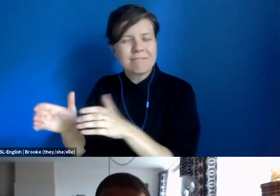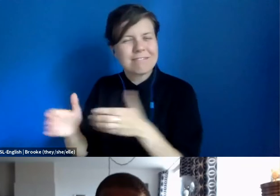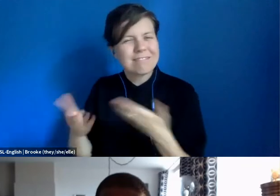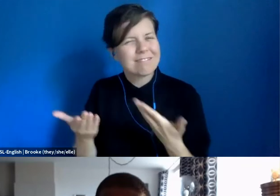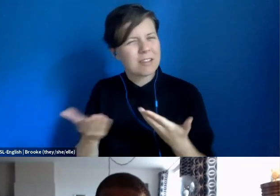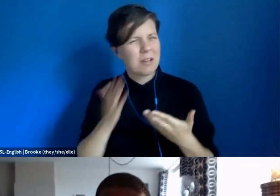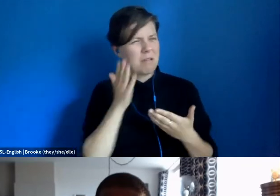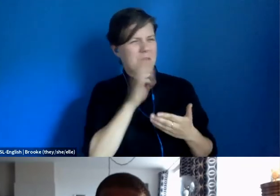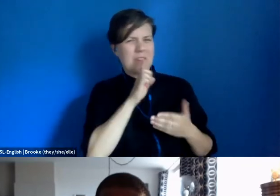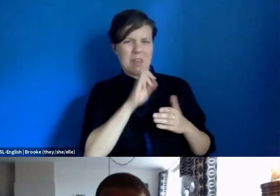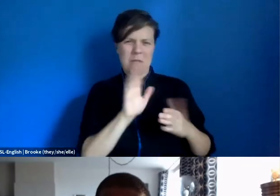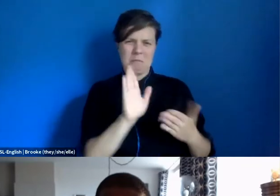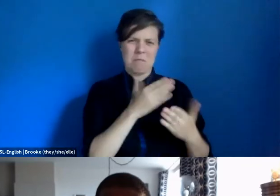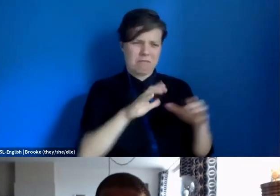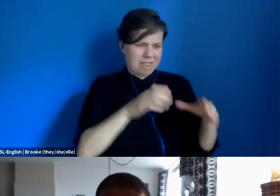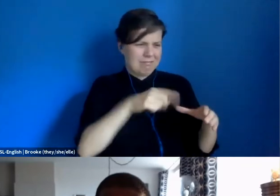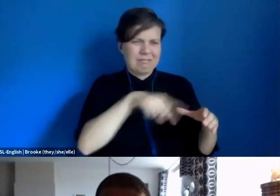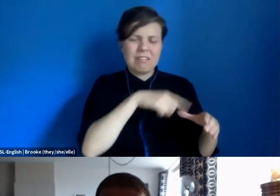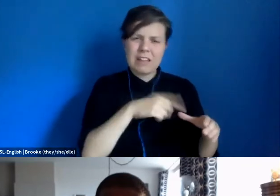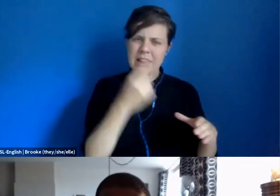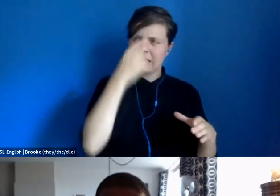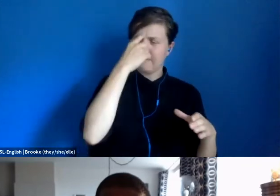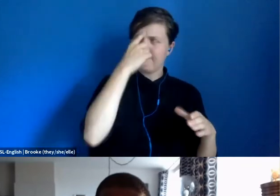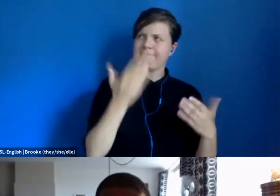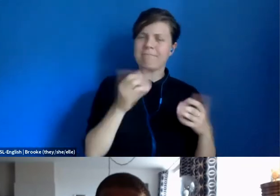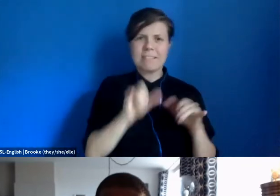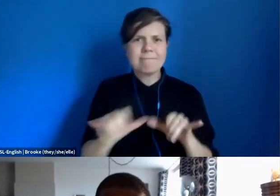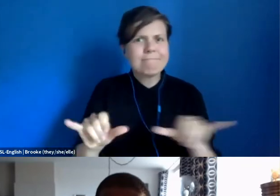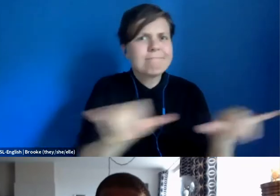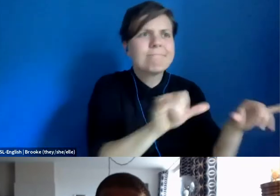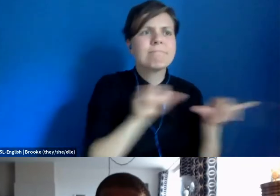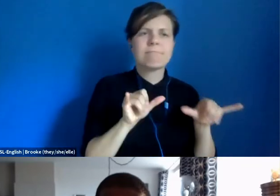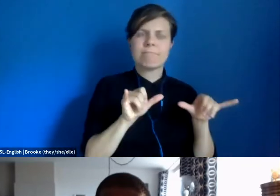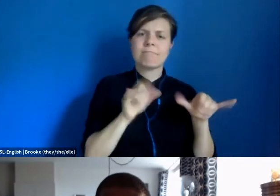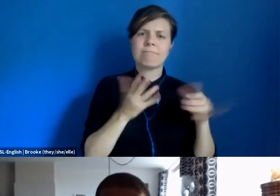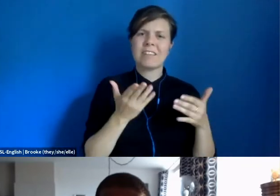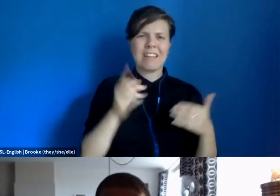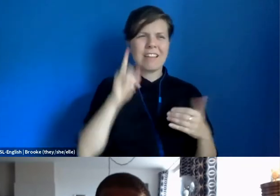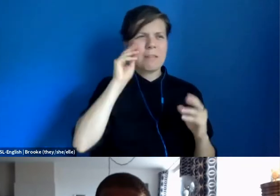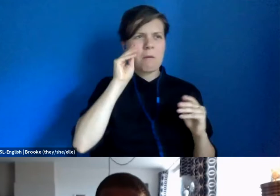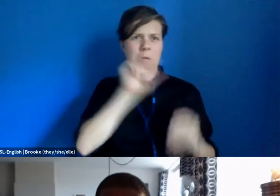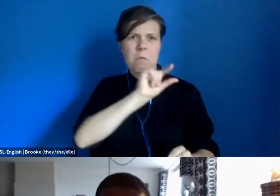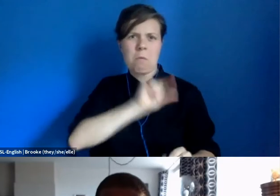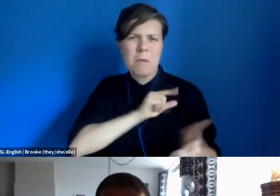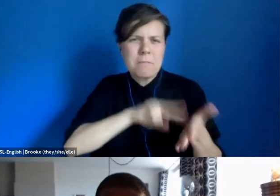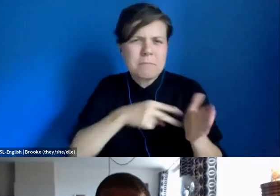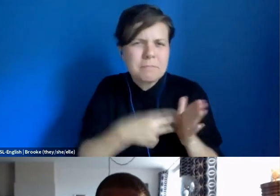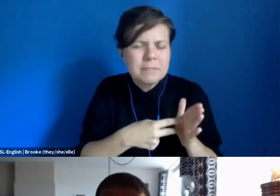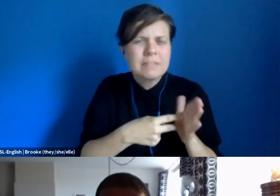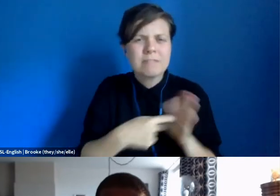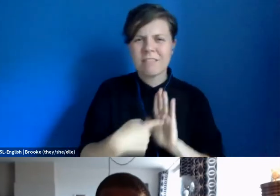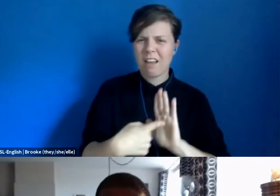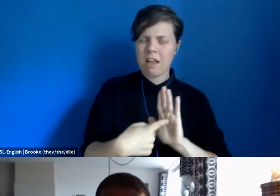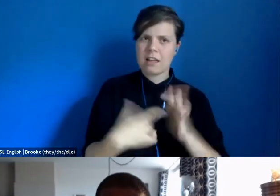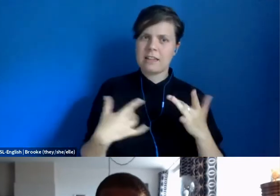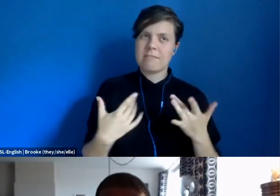musicianship, the way that we think about the standards of the quality of our work, all these kind of ways that, I mean, they become ways of categorizing